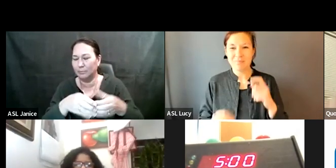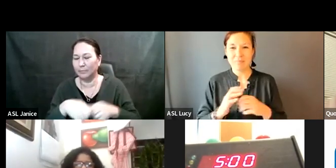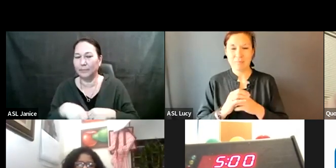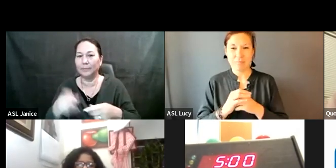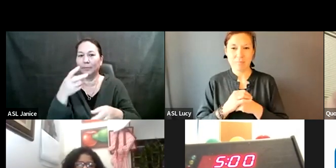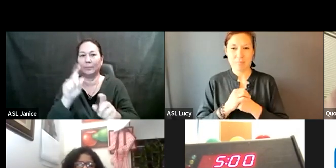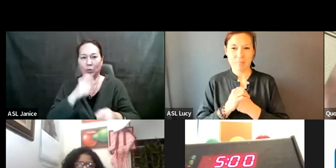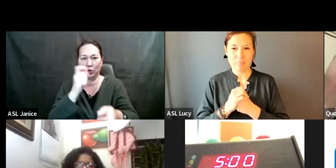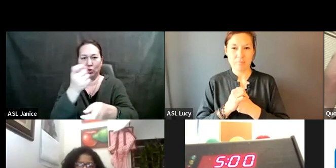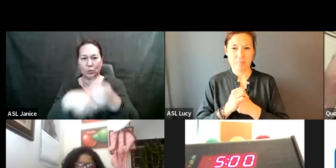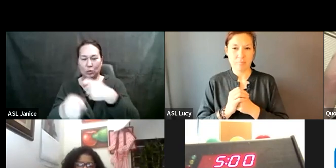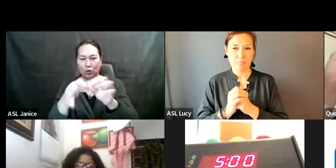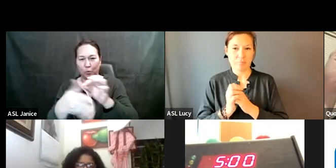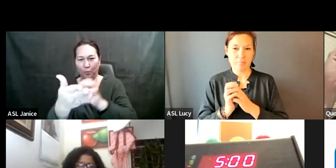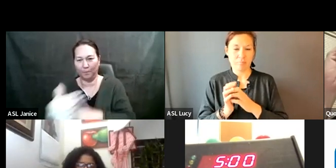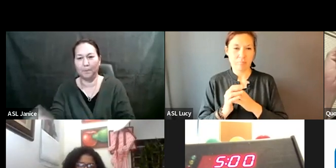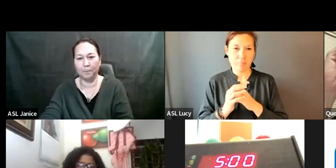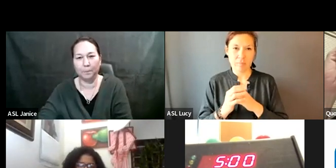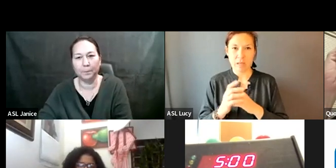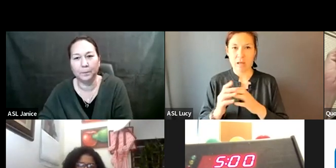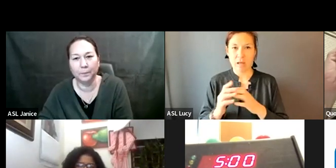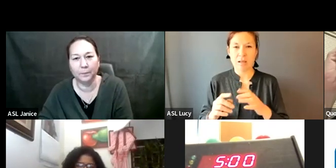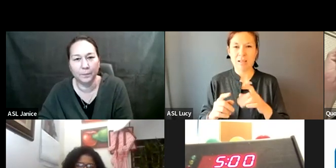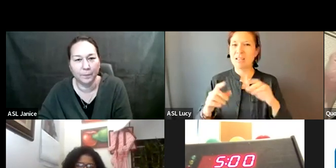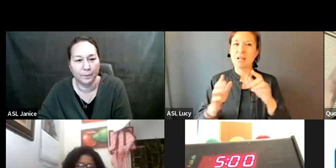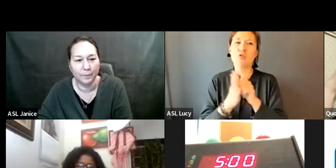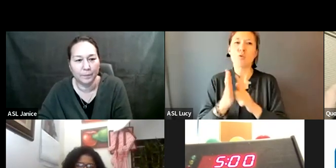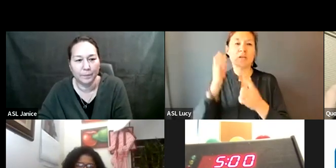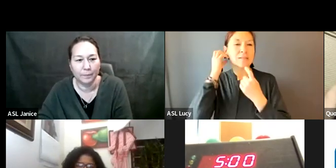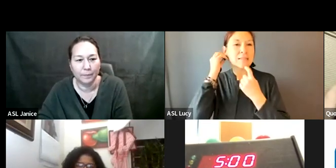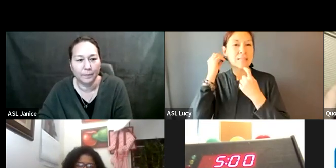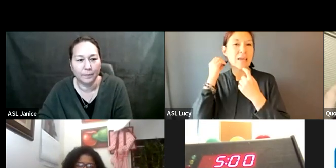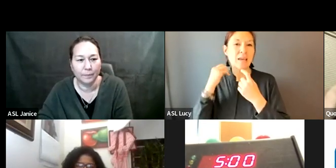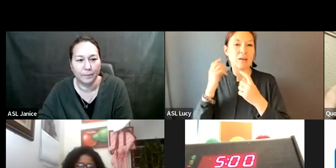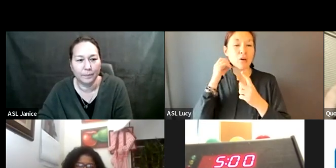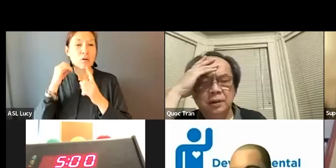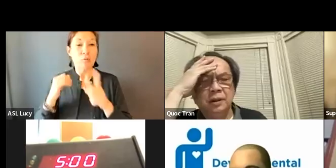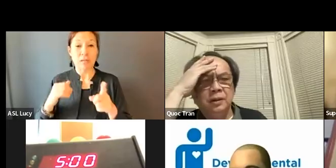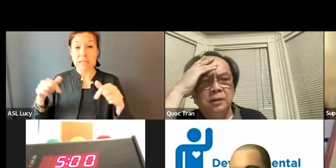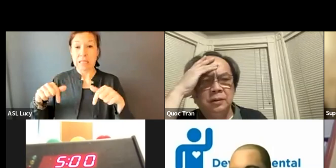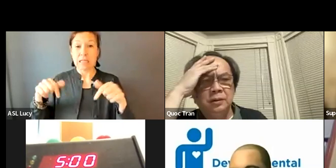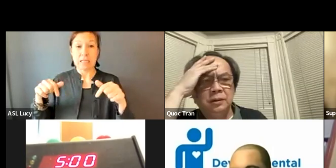you anyway thank you Mr Trump yes